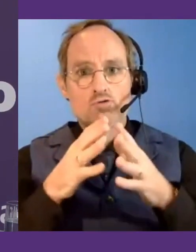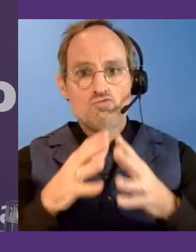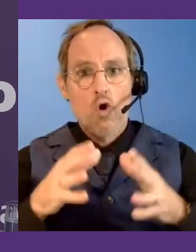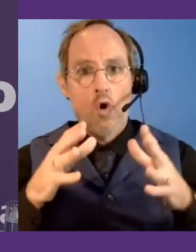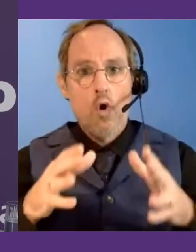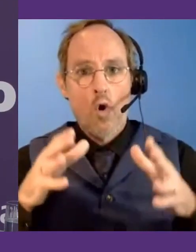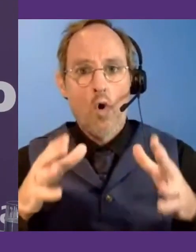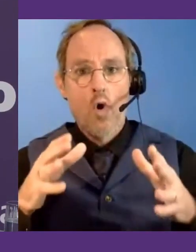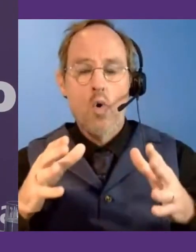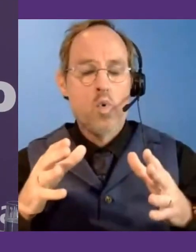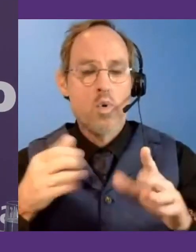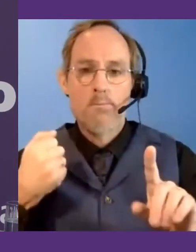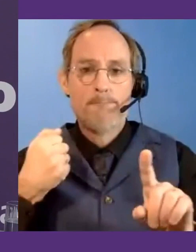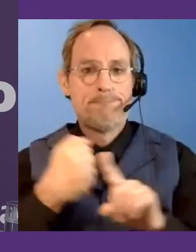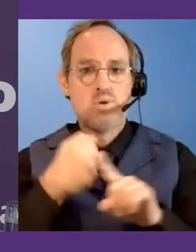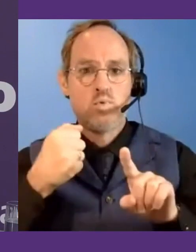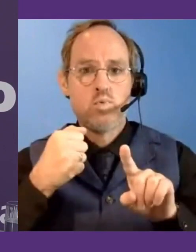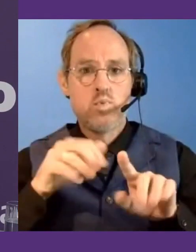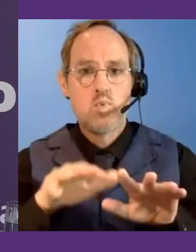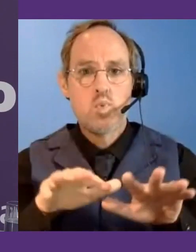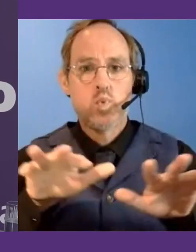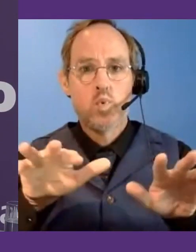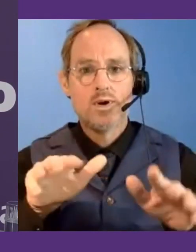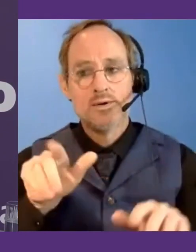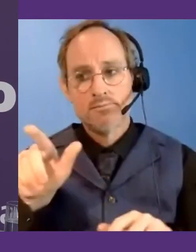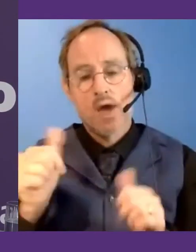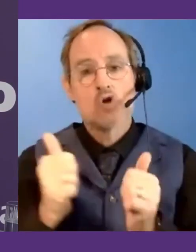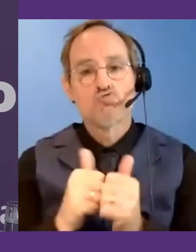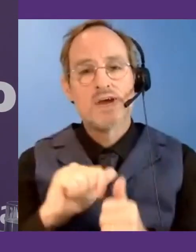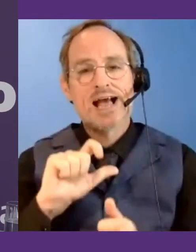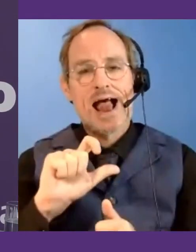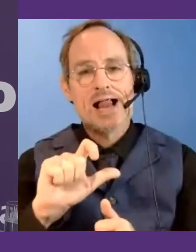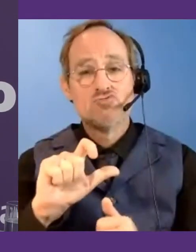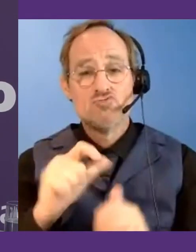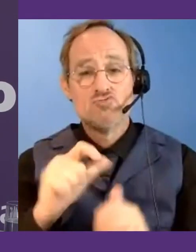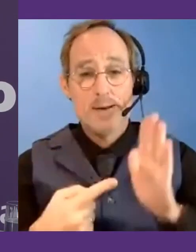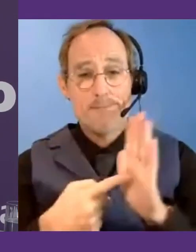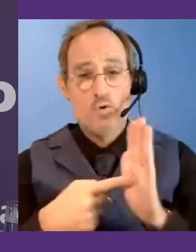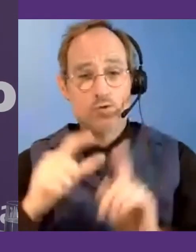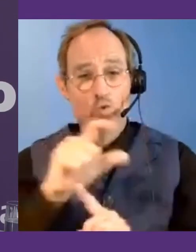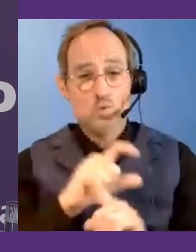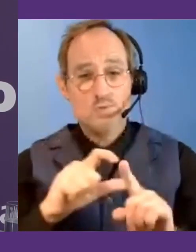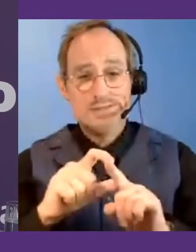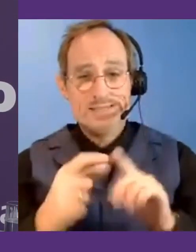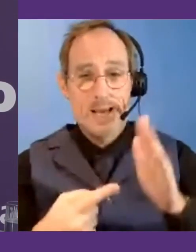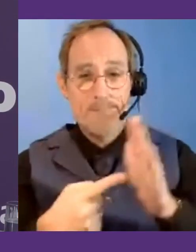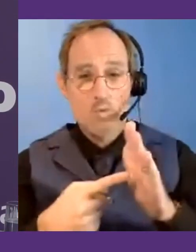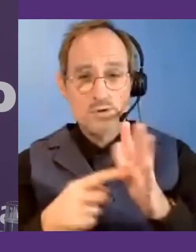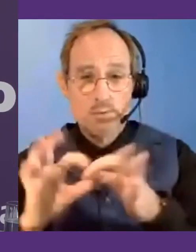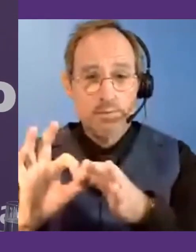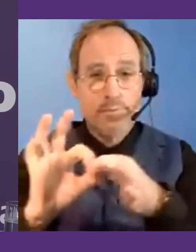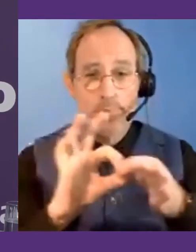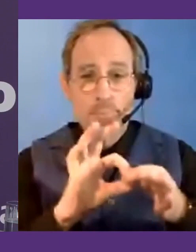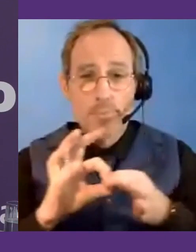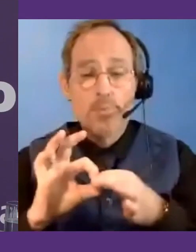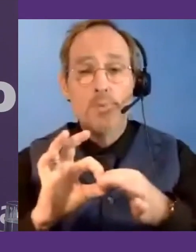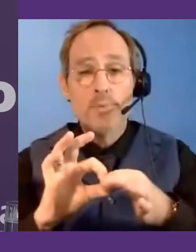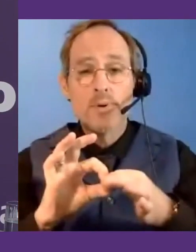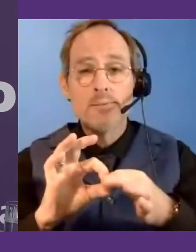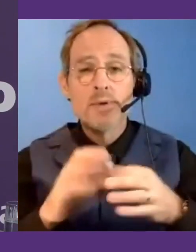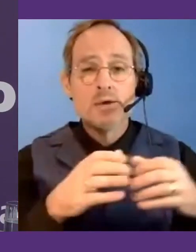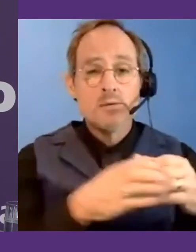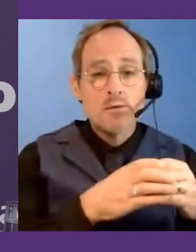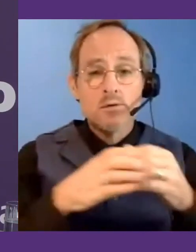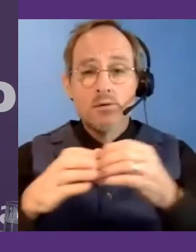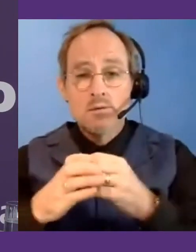different gear now. And as she said, I think it's important for all of us in the community to connect up and find ways of building bridges So anything that you're doing,